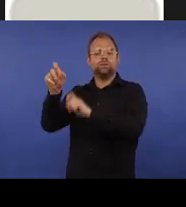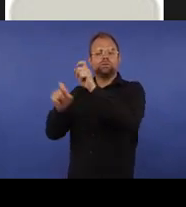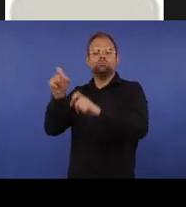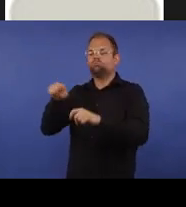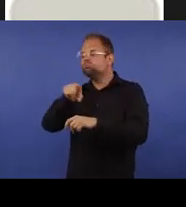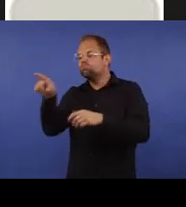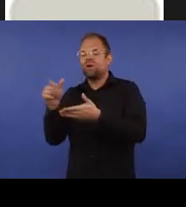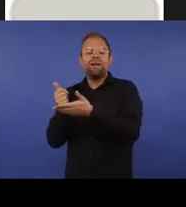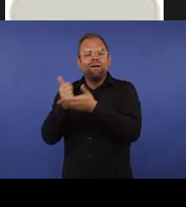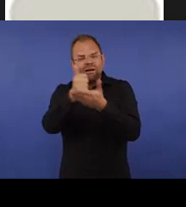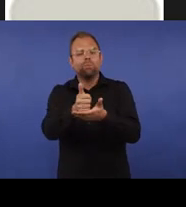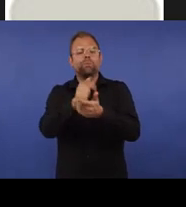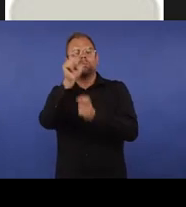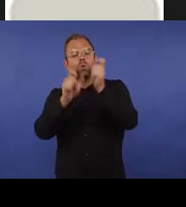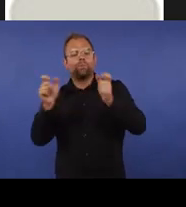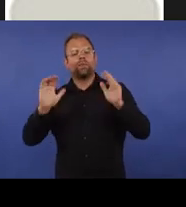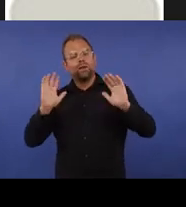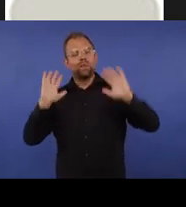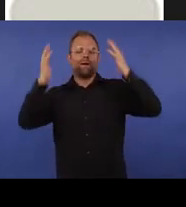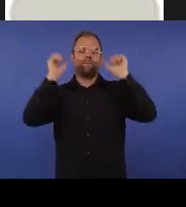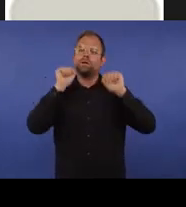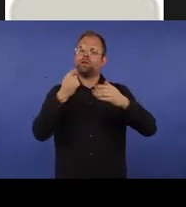for people with disabilities to get put into